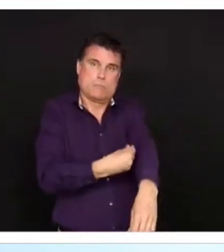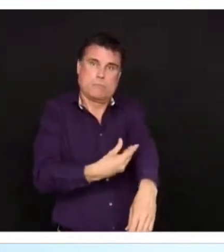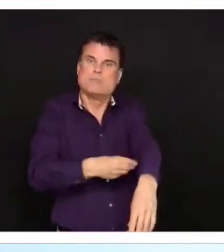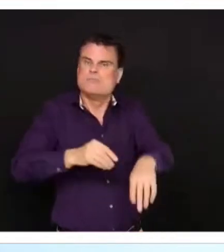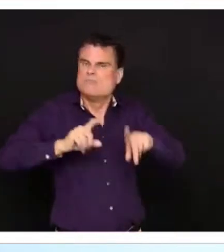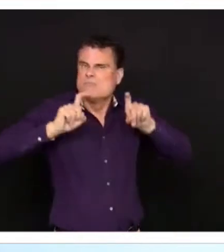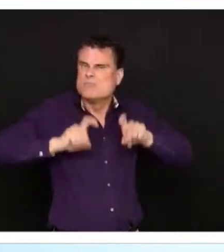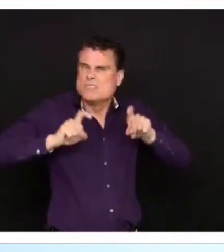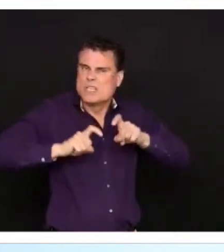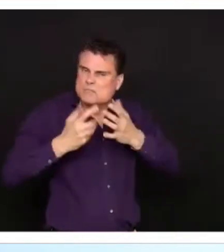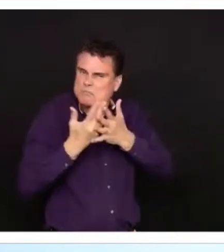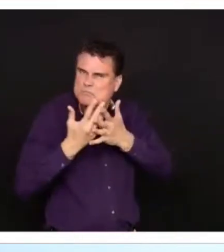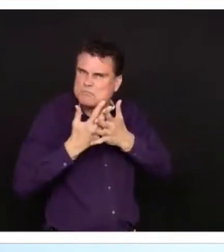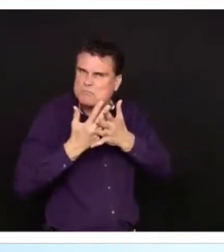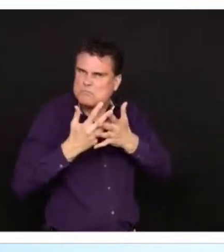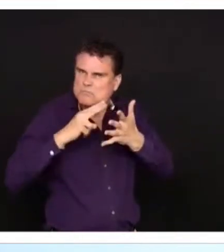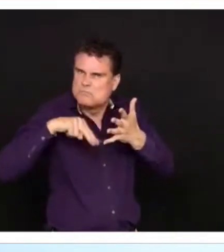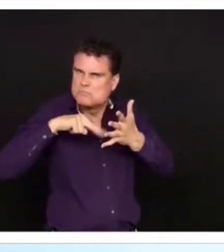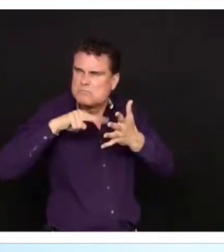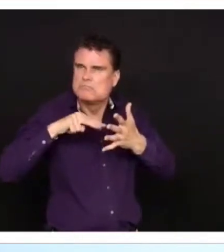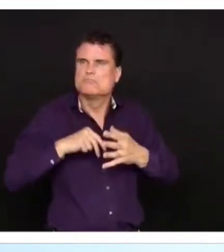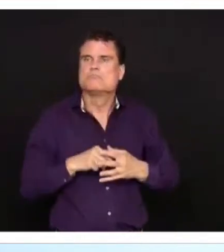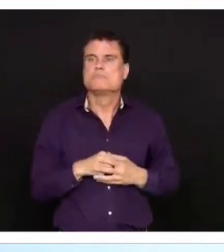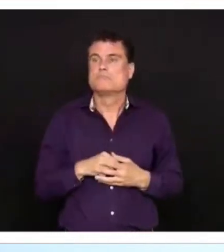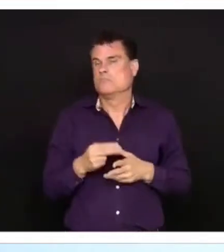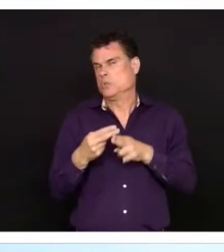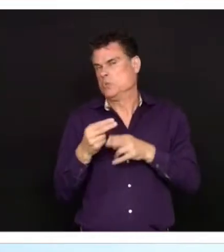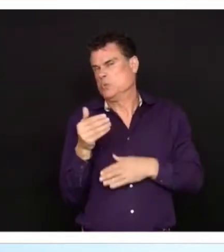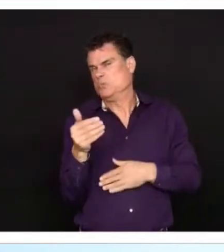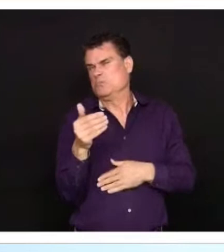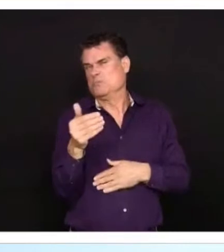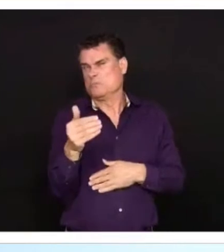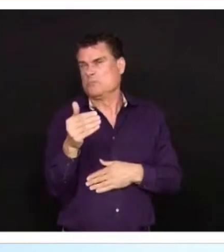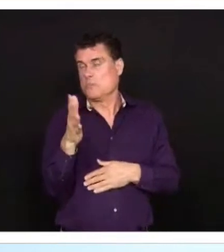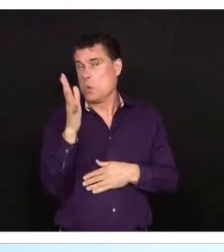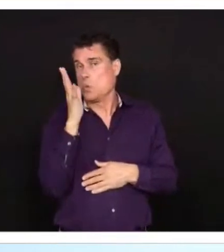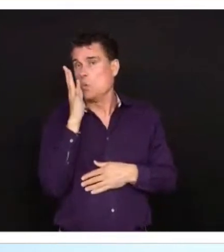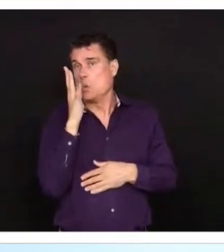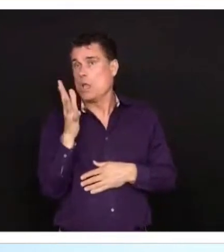helps us in a couple of ways. It helps us understand if the people who have been